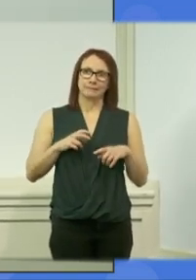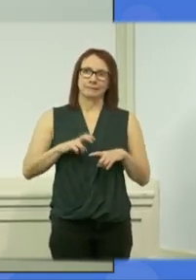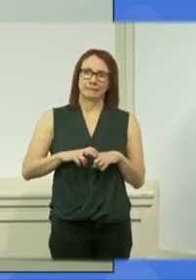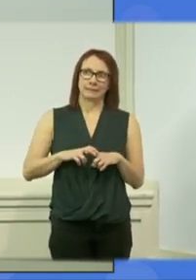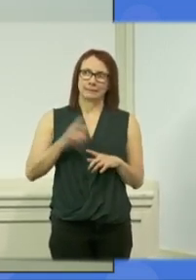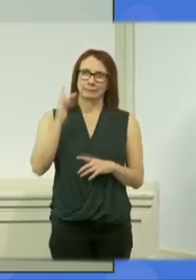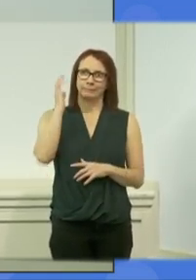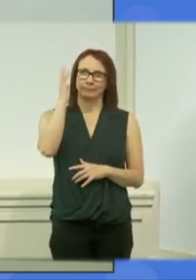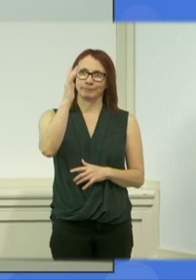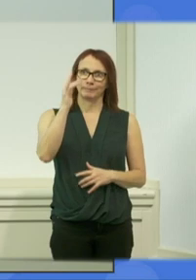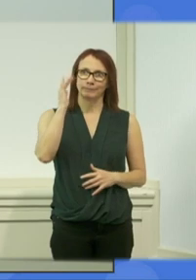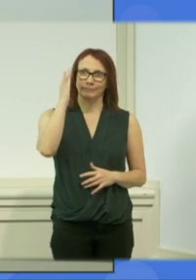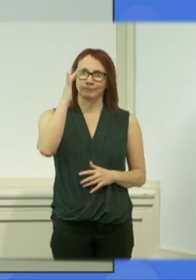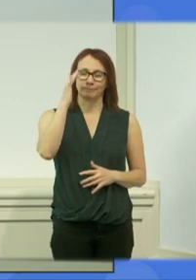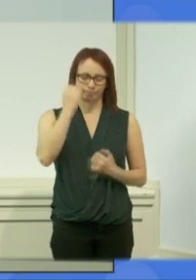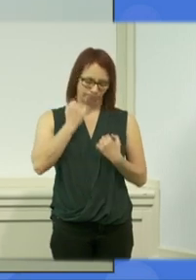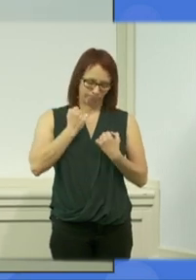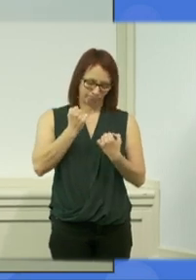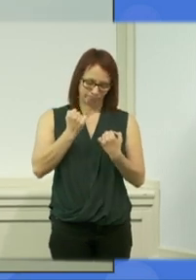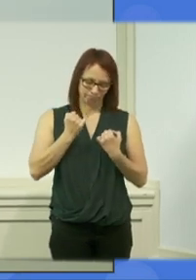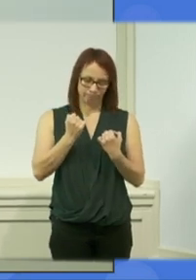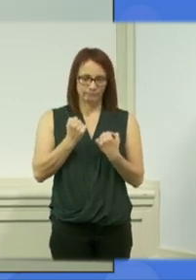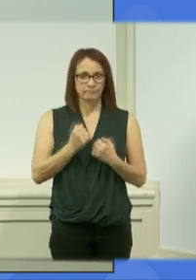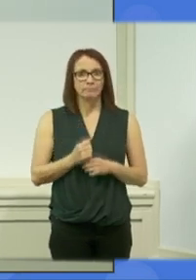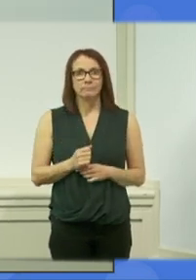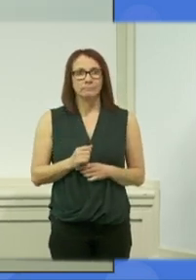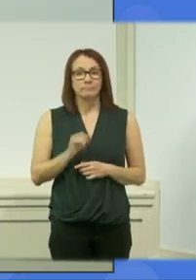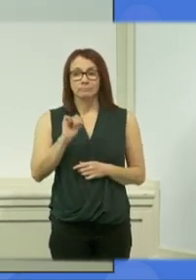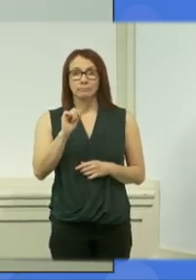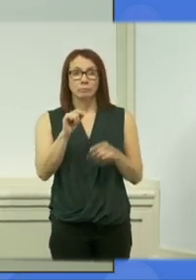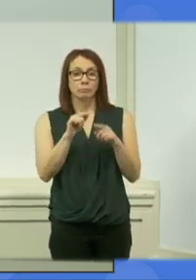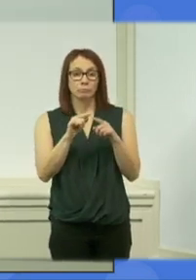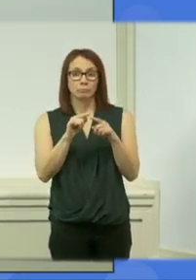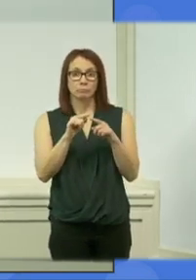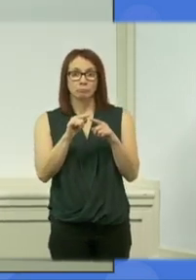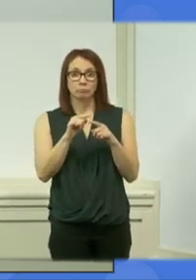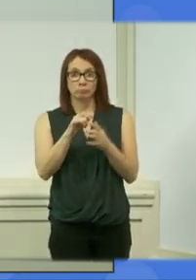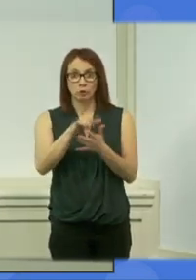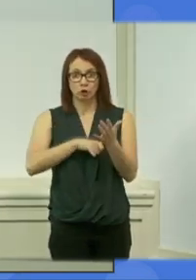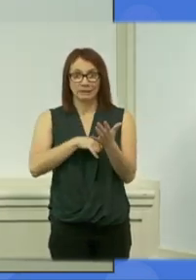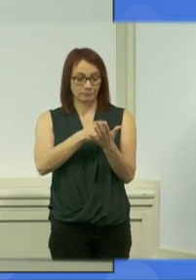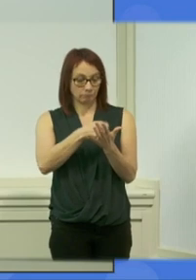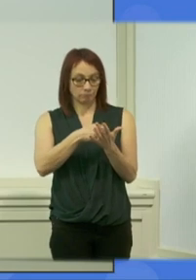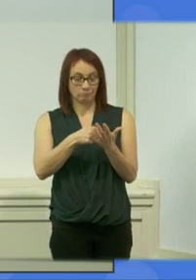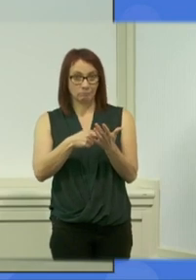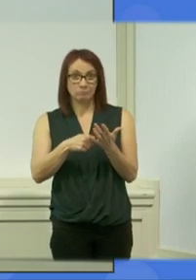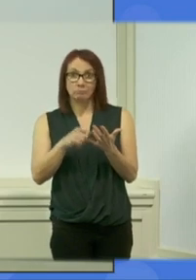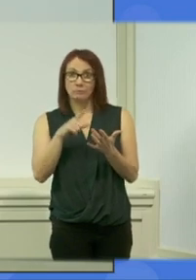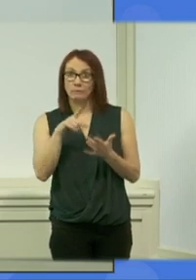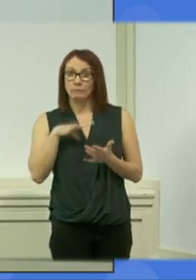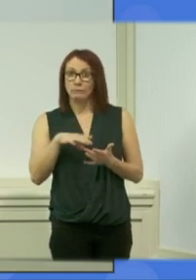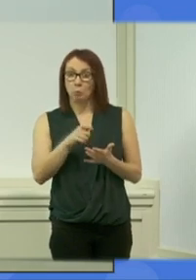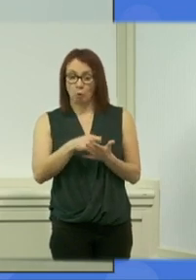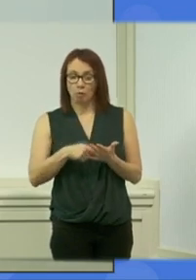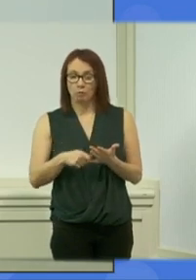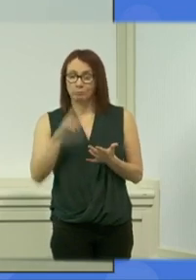to think about that, reflect about that. You can use your your speaker sheets if you would like. So again, they're the sheets